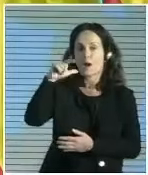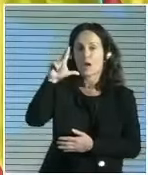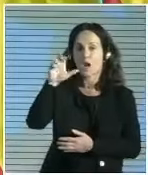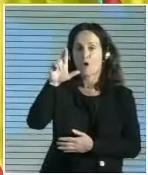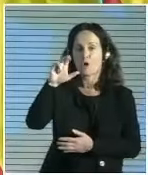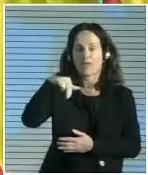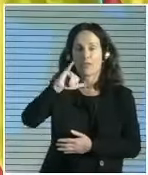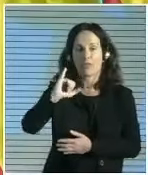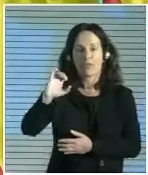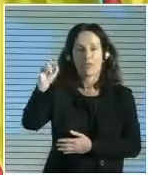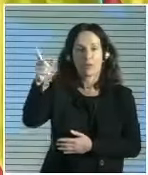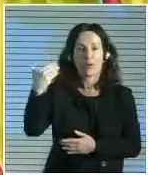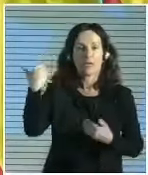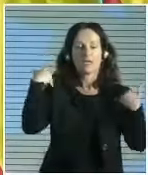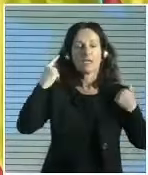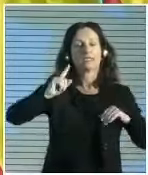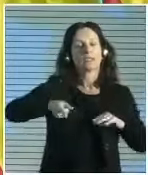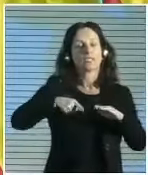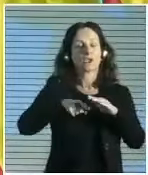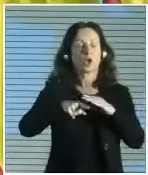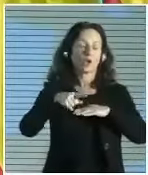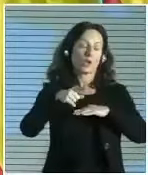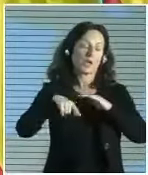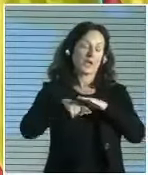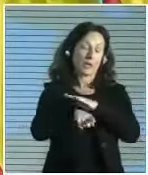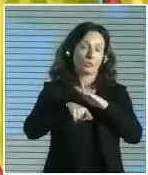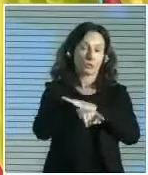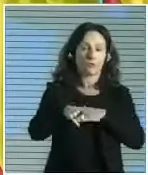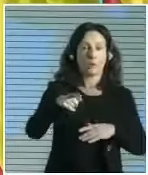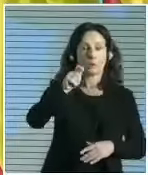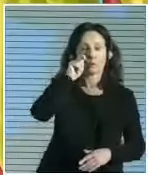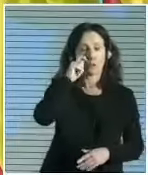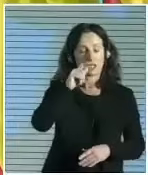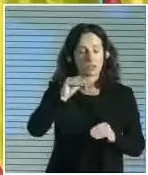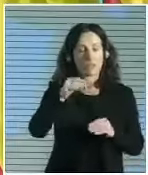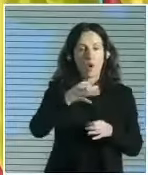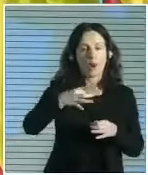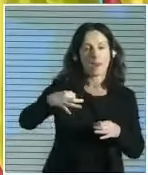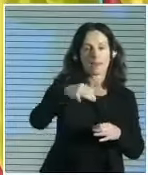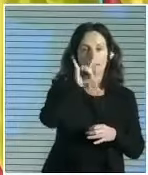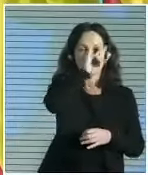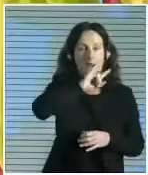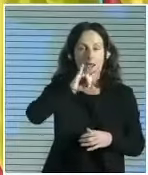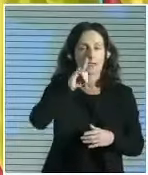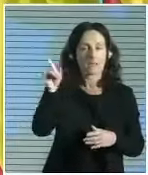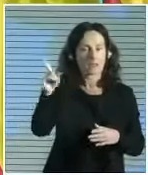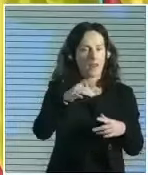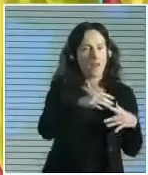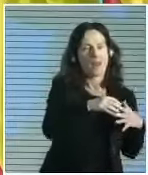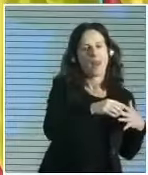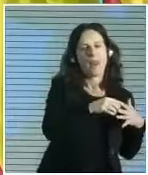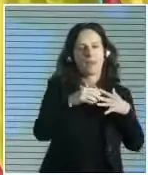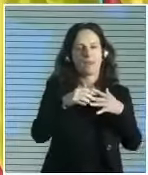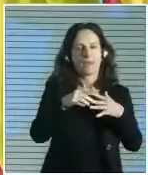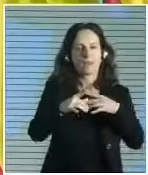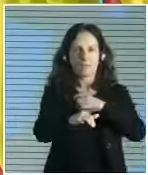organization's strategic change towards a more competitive and resilient tourism. And I think it's really commendable to see